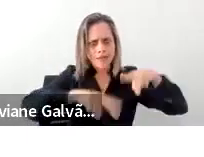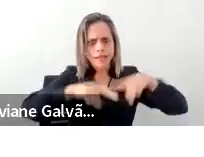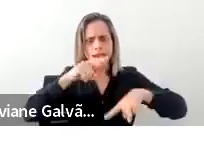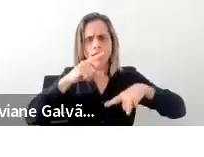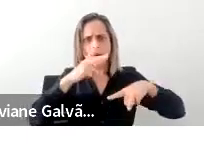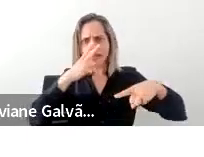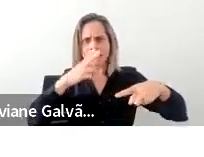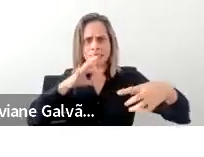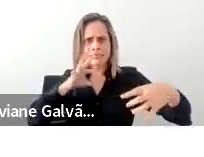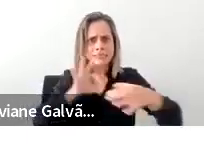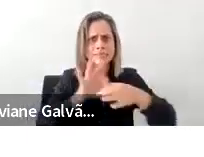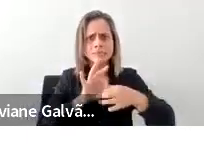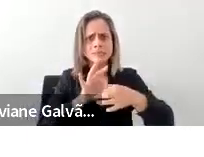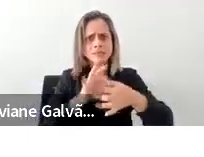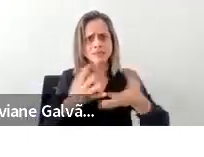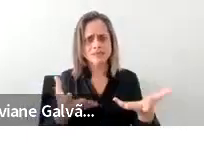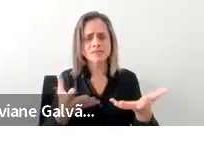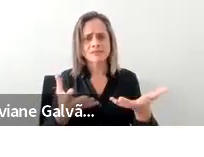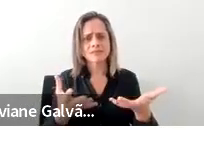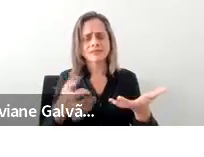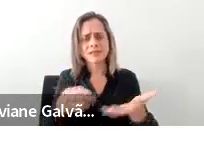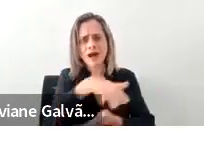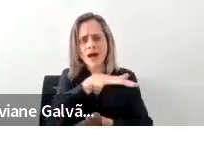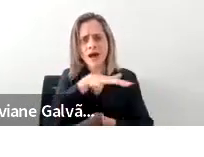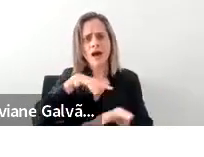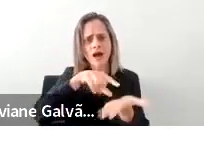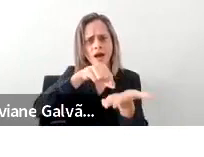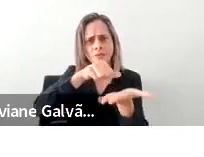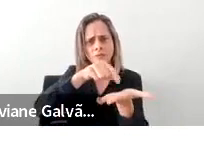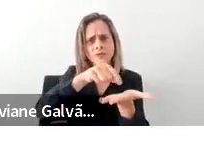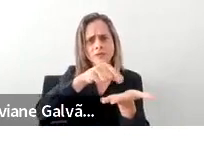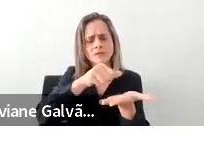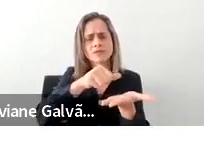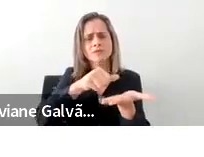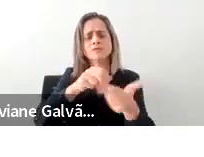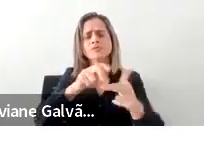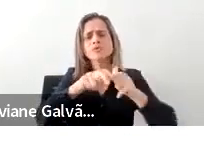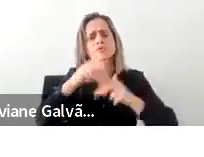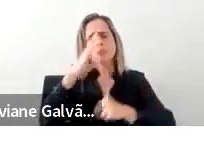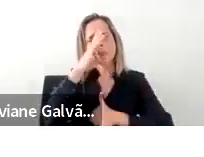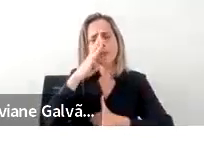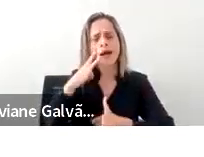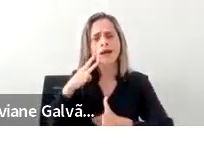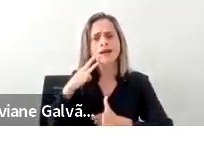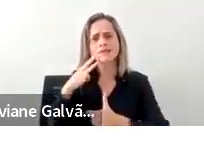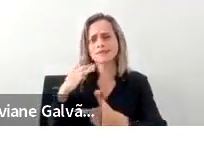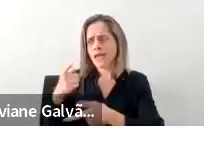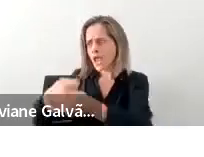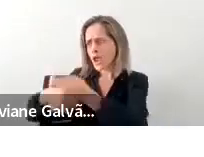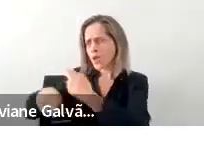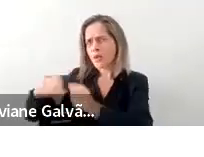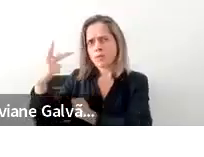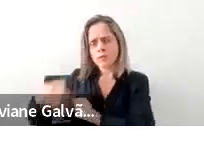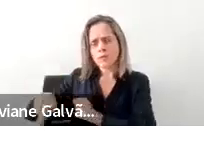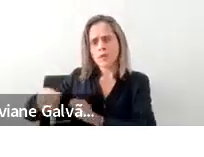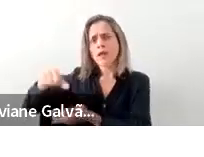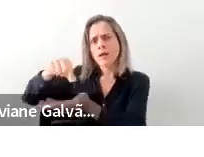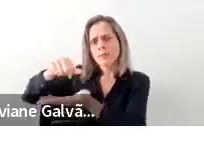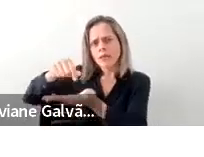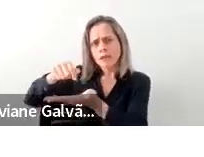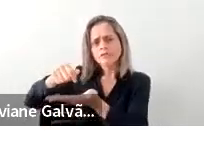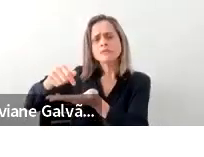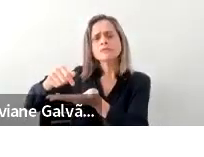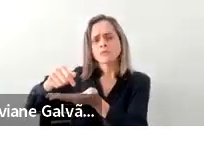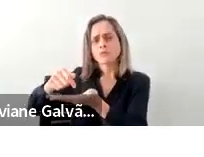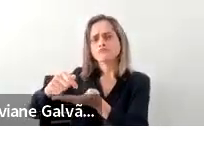the bourgeois economists, despite their efforts, for not being able to penetrate and analytically dissolve these